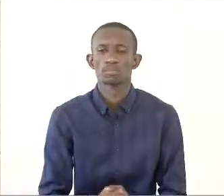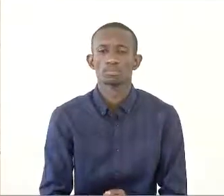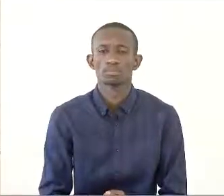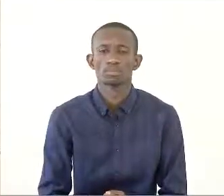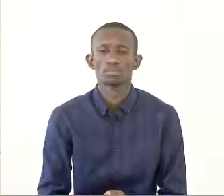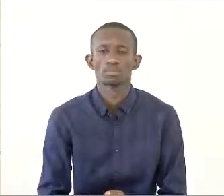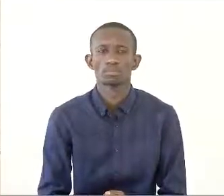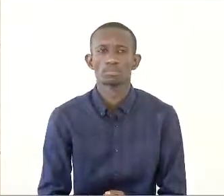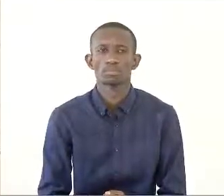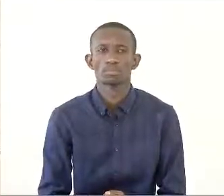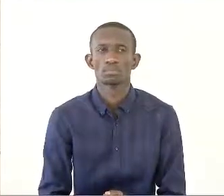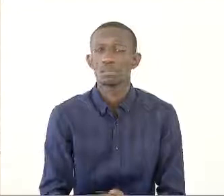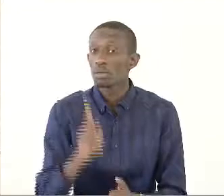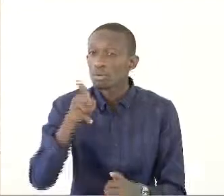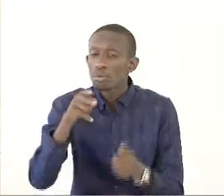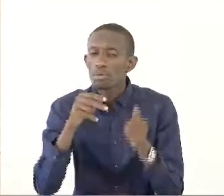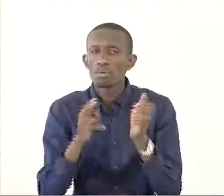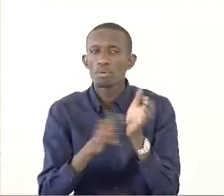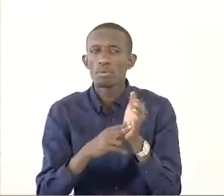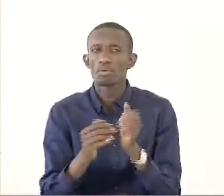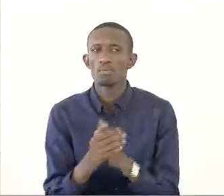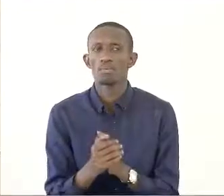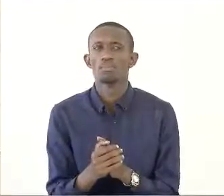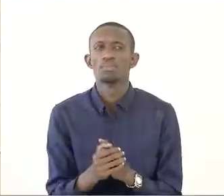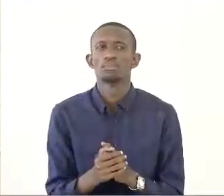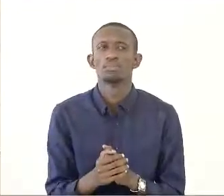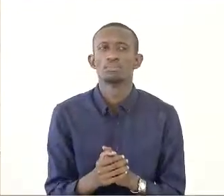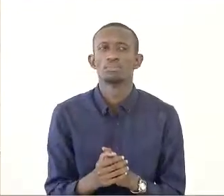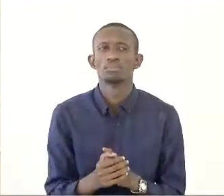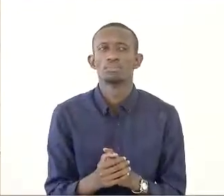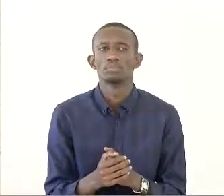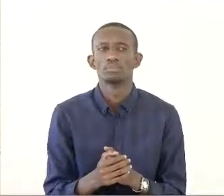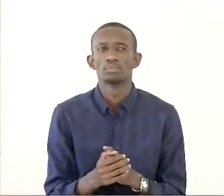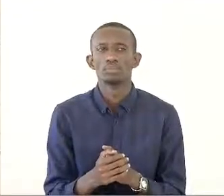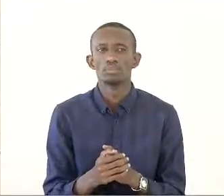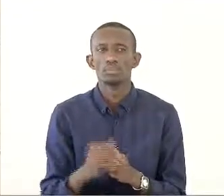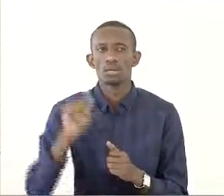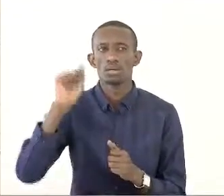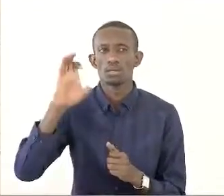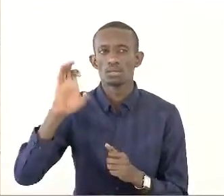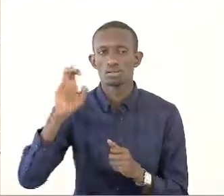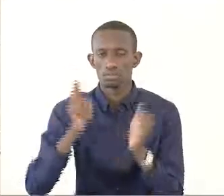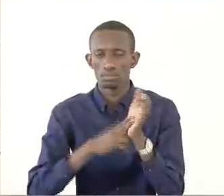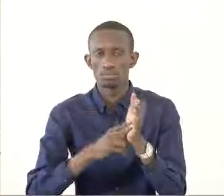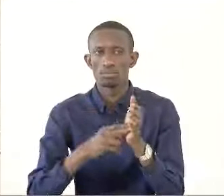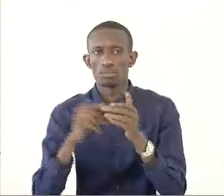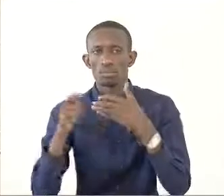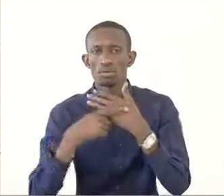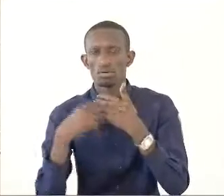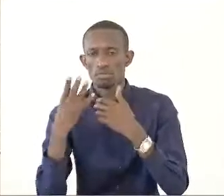and the product a times c goes to -4, you need to look at these 2